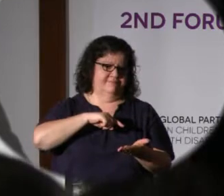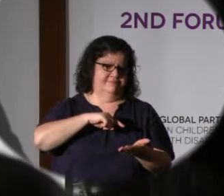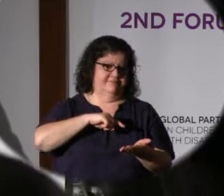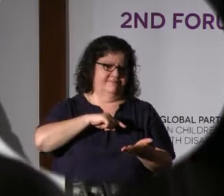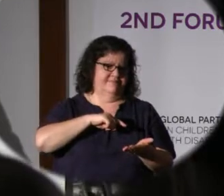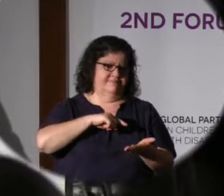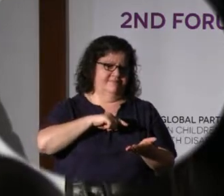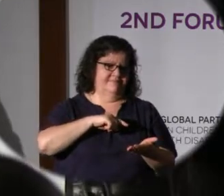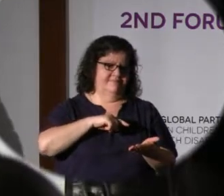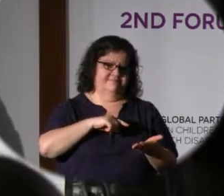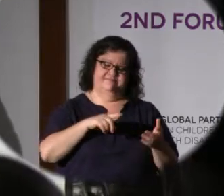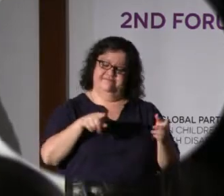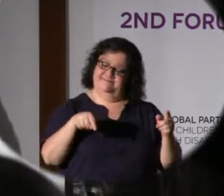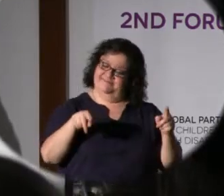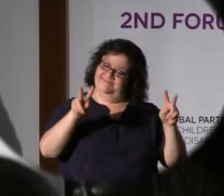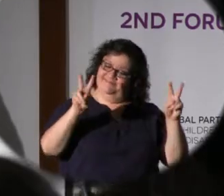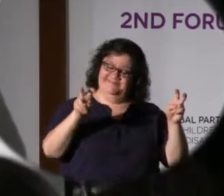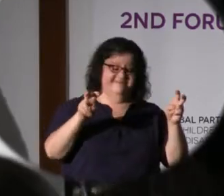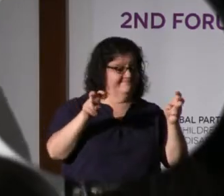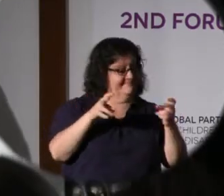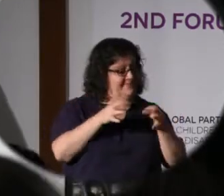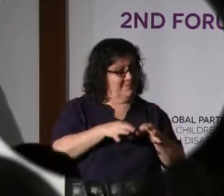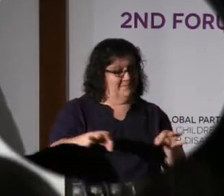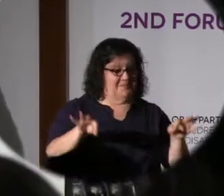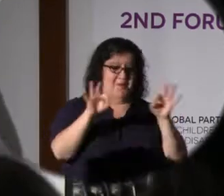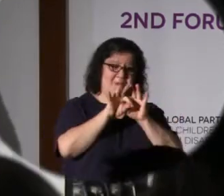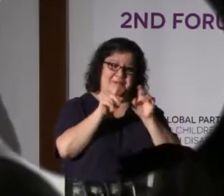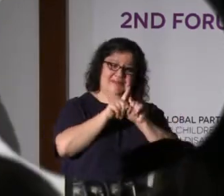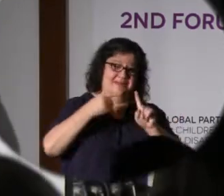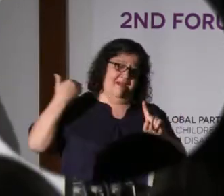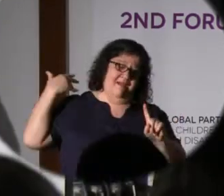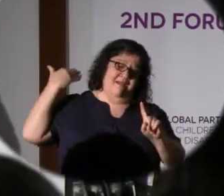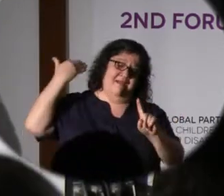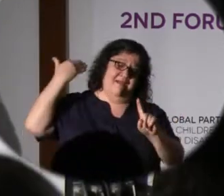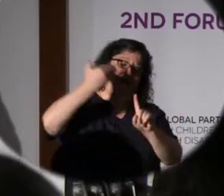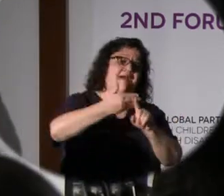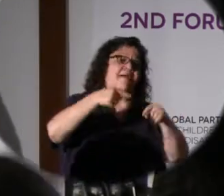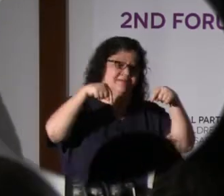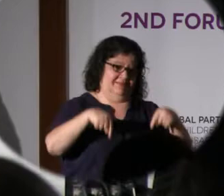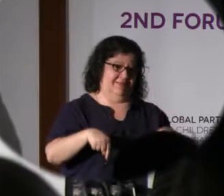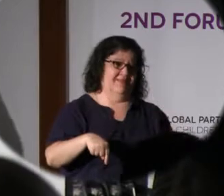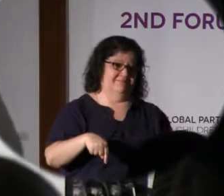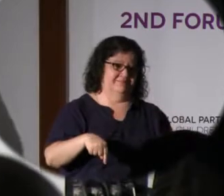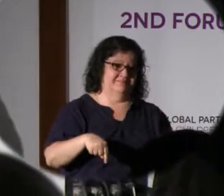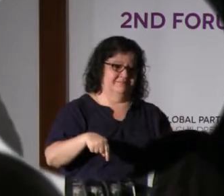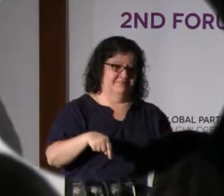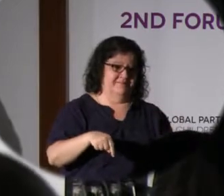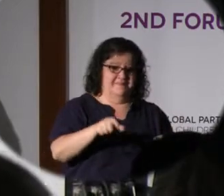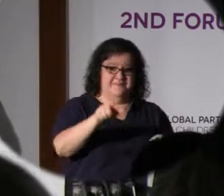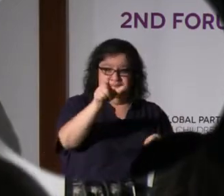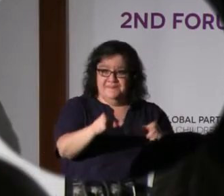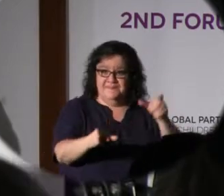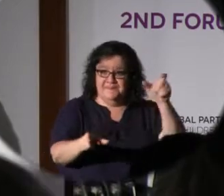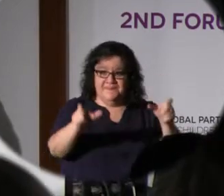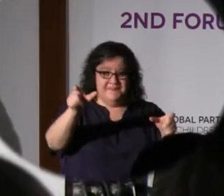meaningful participation of persons with disabilities and their